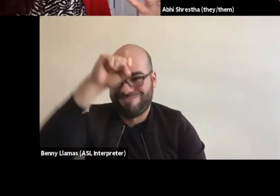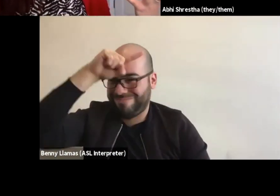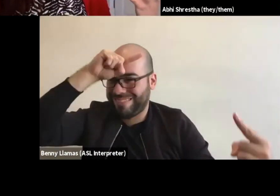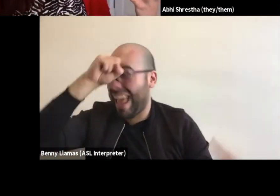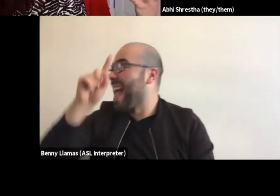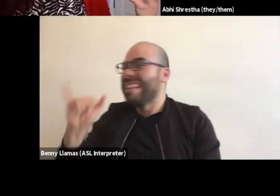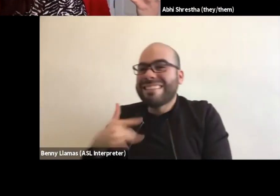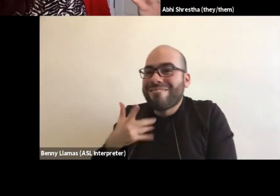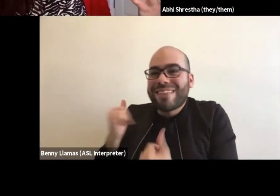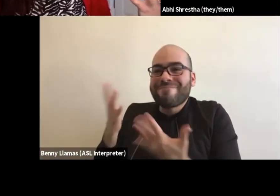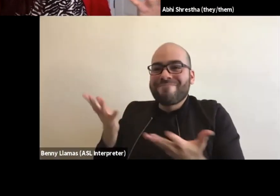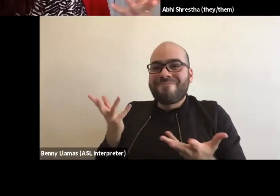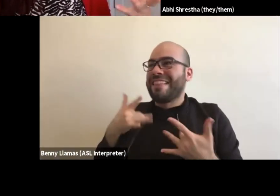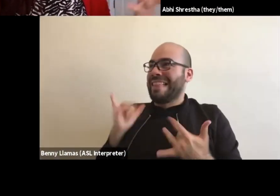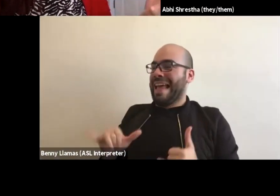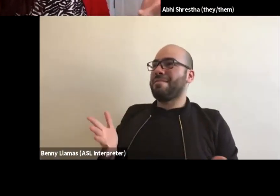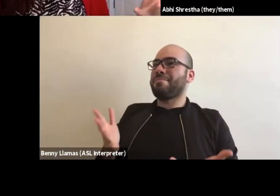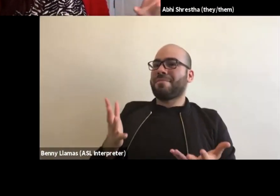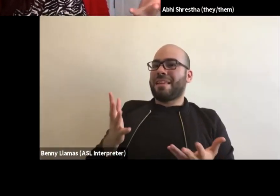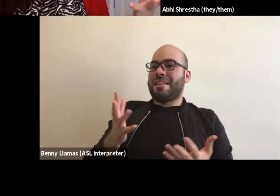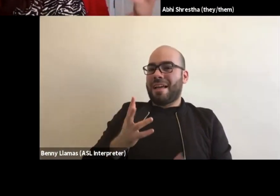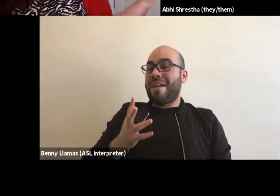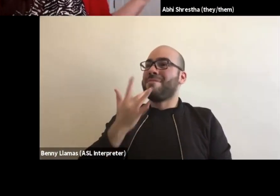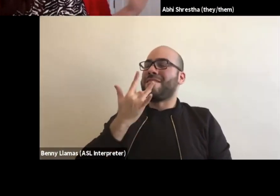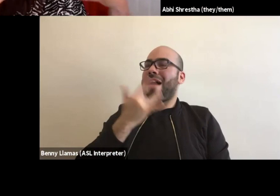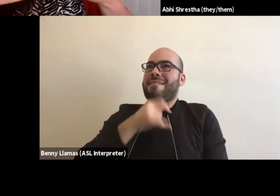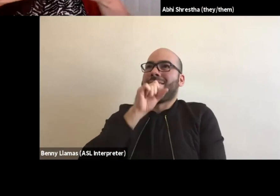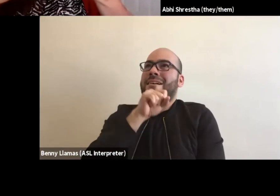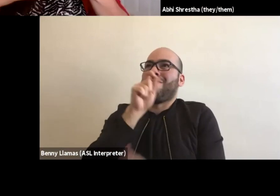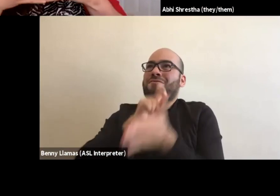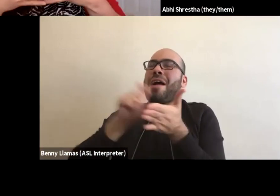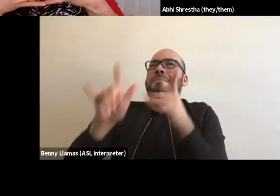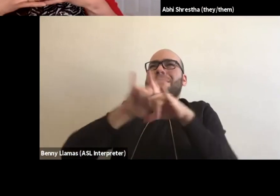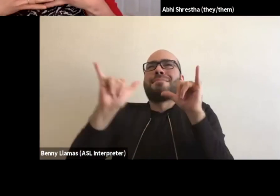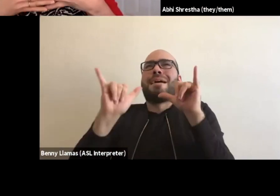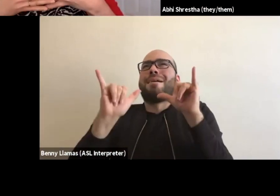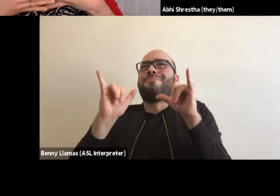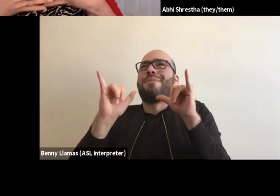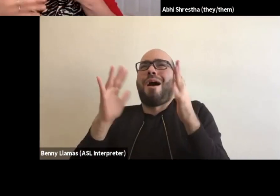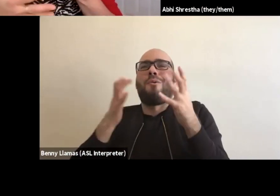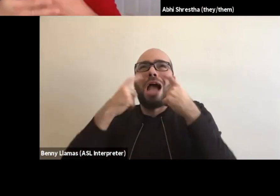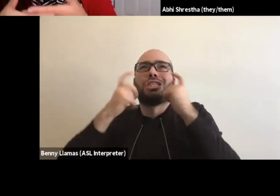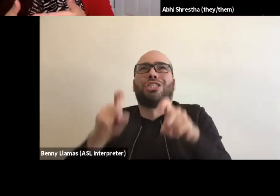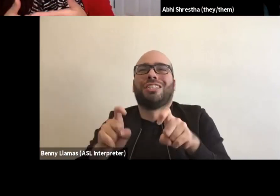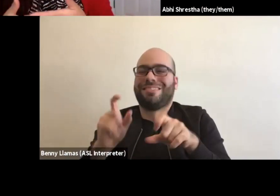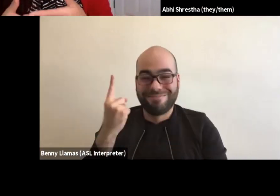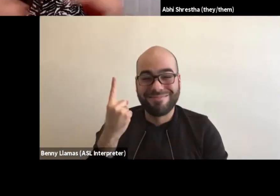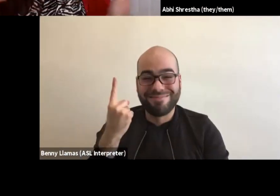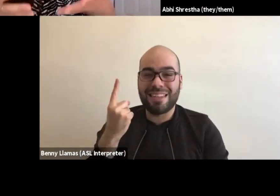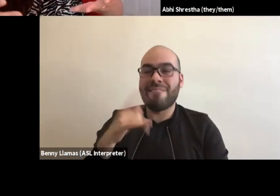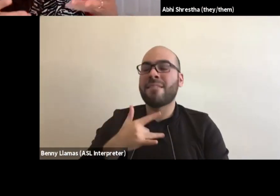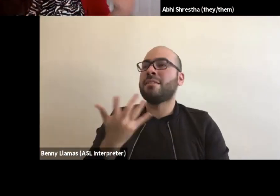whole world, and yet there are times where it makes me want to cry because I don't know how to like put it together. Yeah. It's like a puzzle,